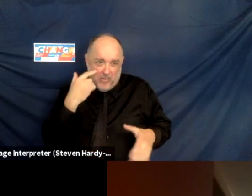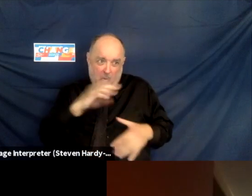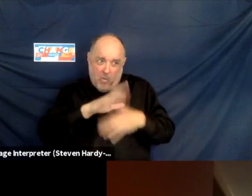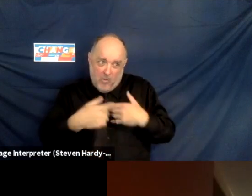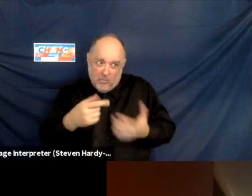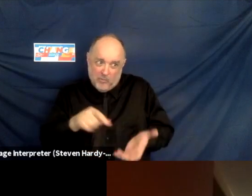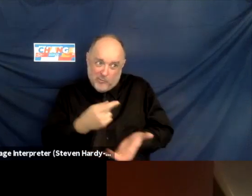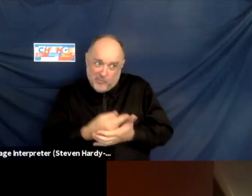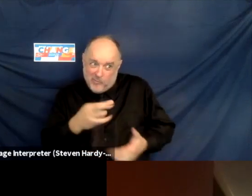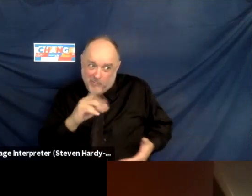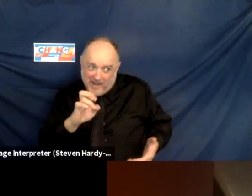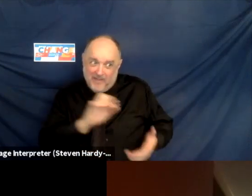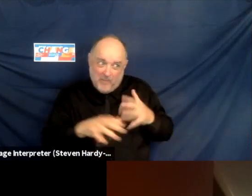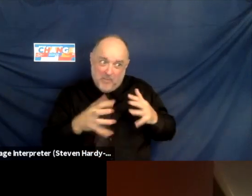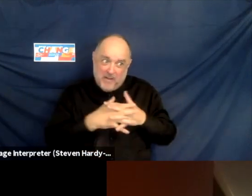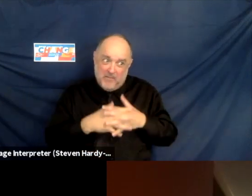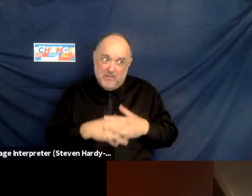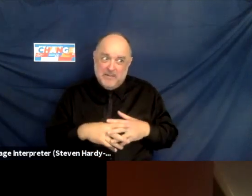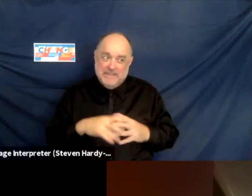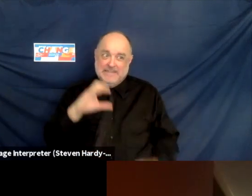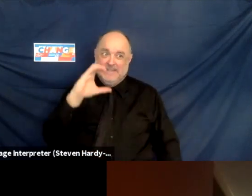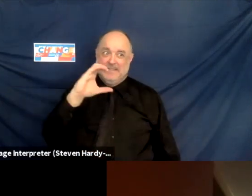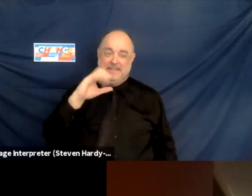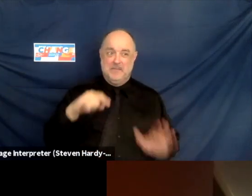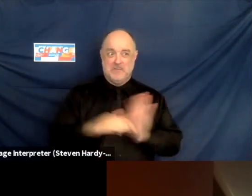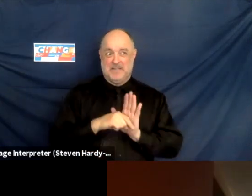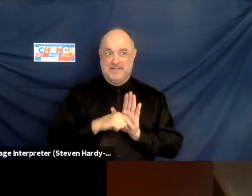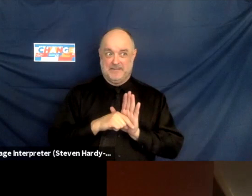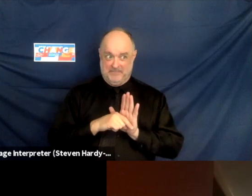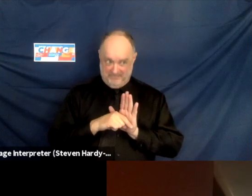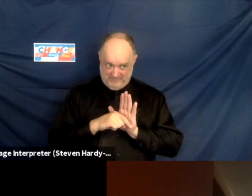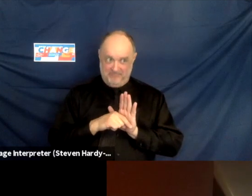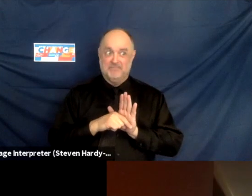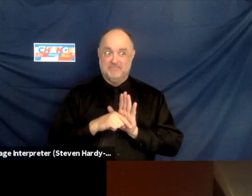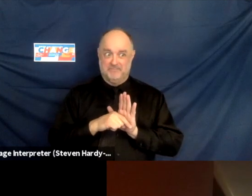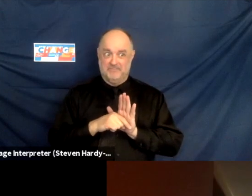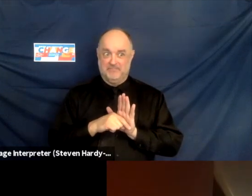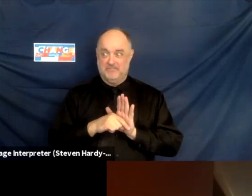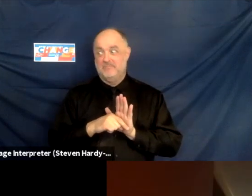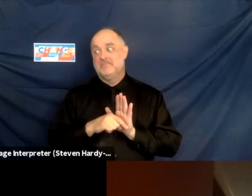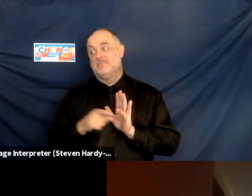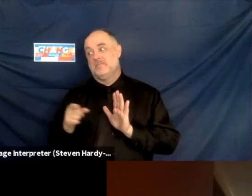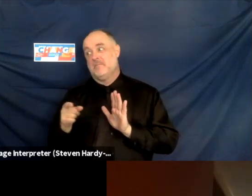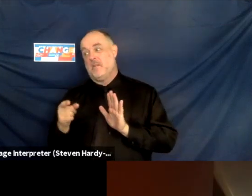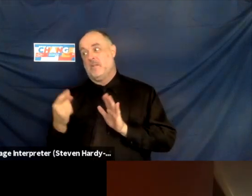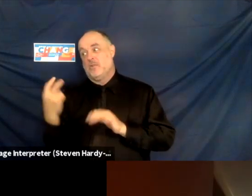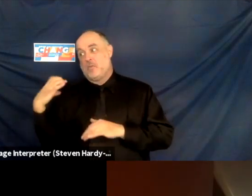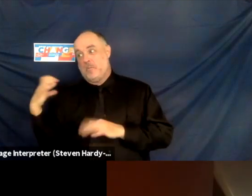a lot of well, both of the chairmen will be there. Secretary Buttigieg was there this morning.